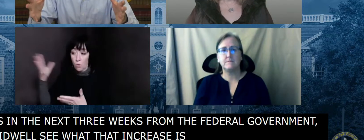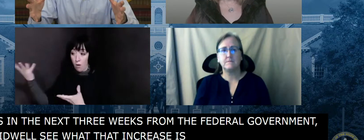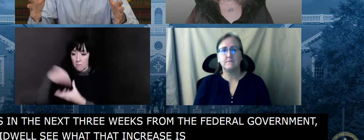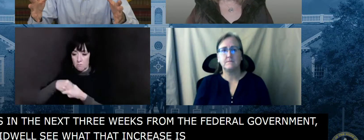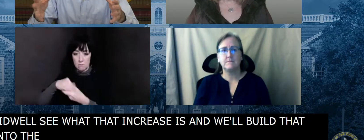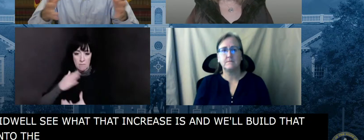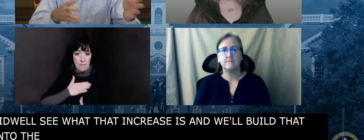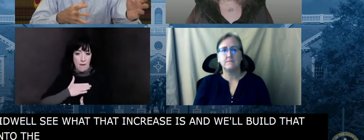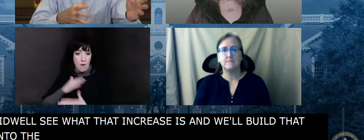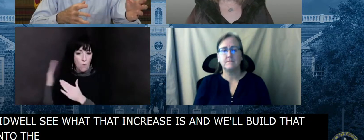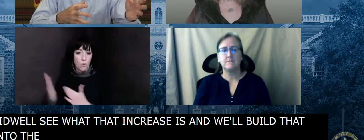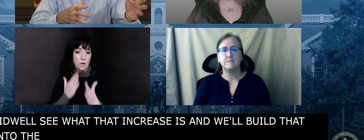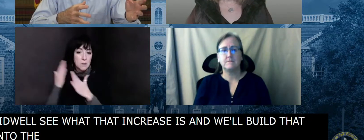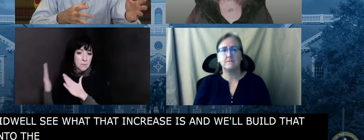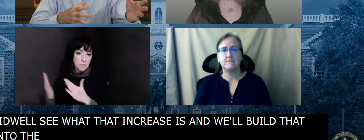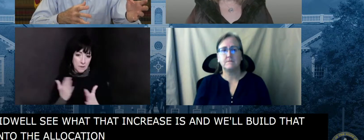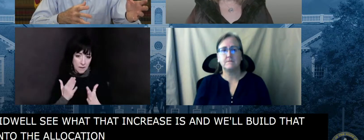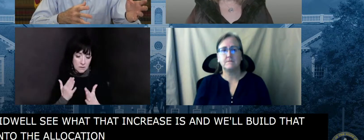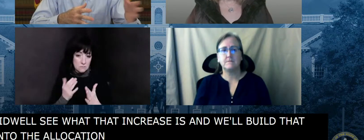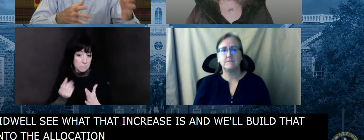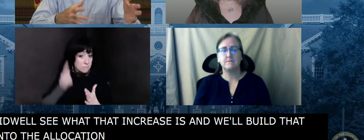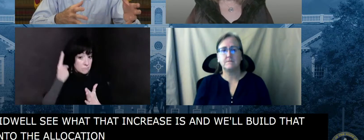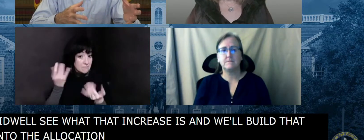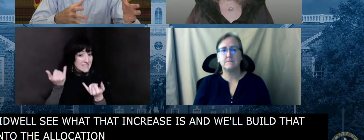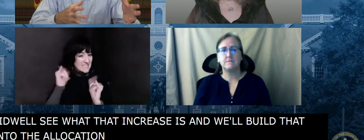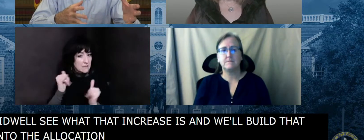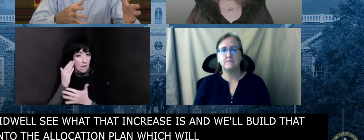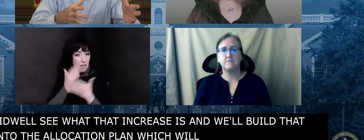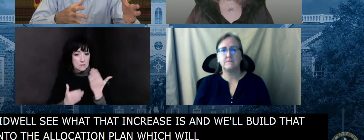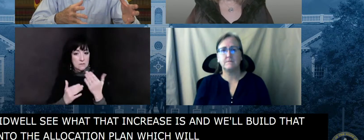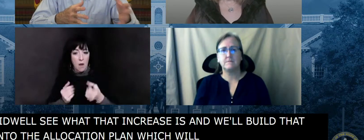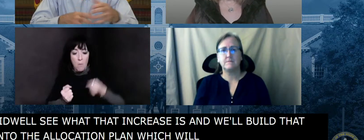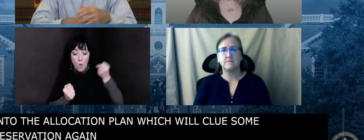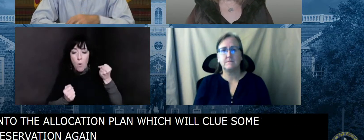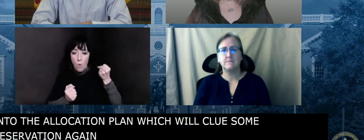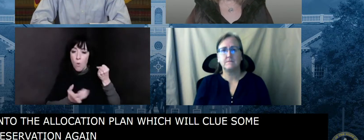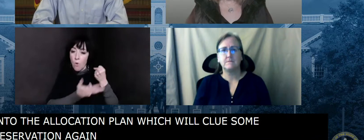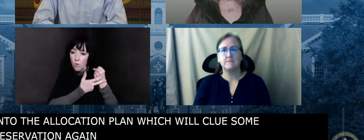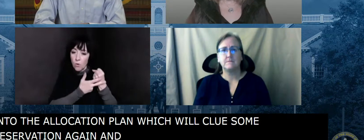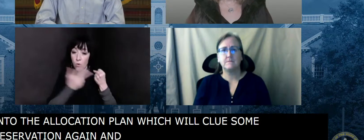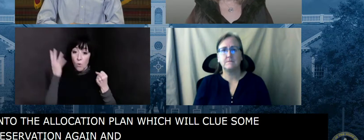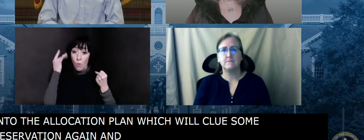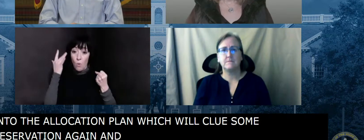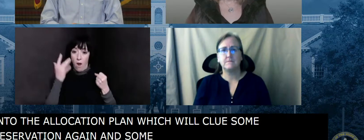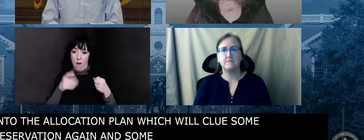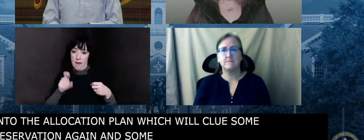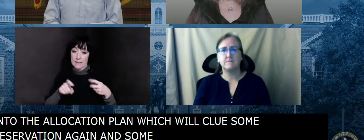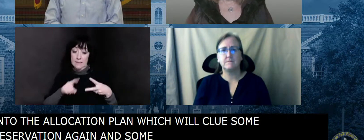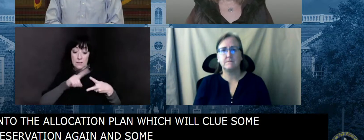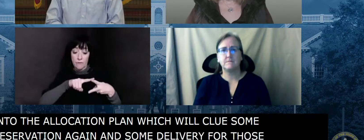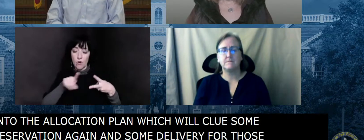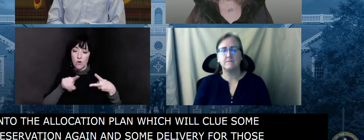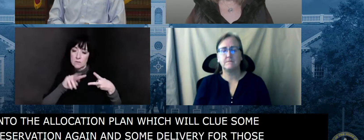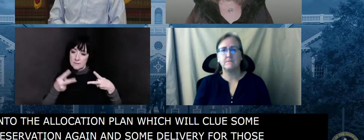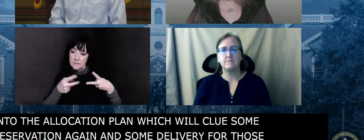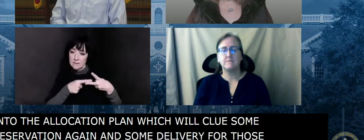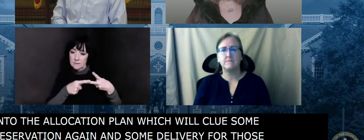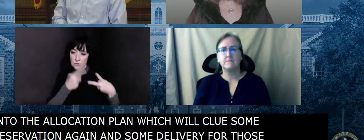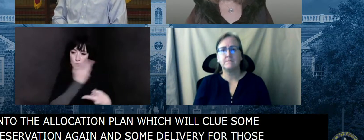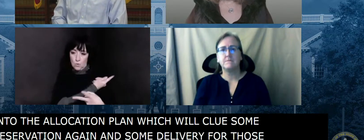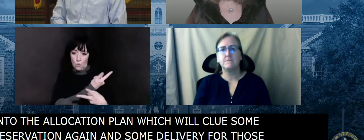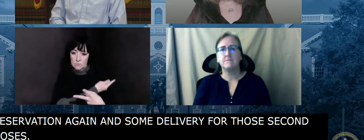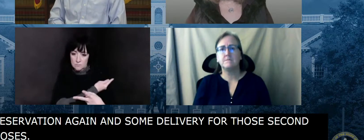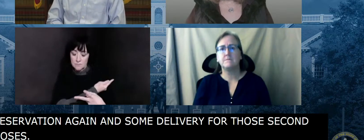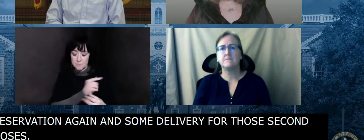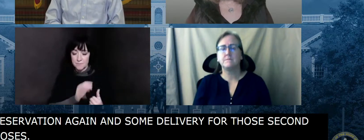will include some reservation again and some delivery for those second doses. Thank you, Governor.